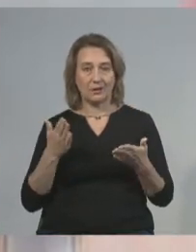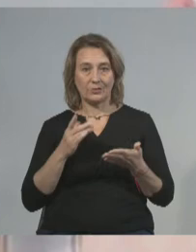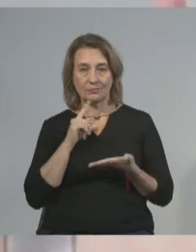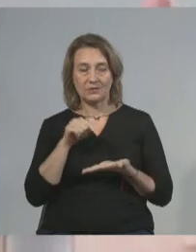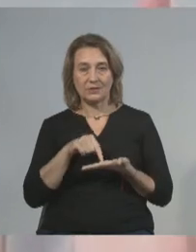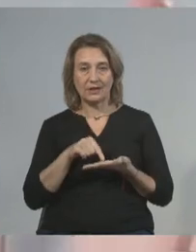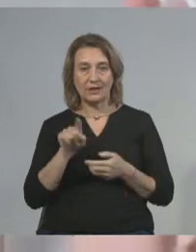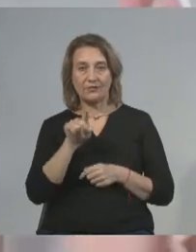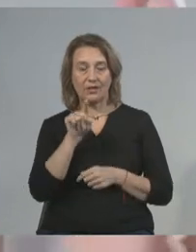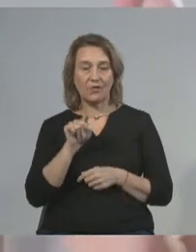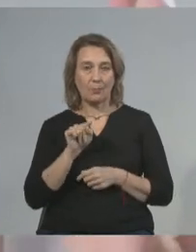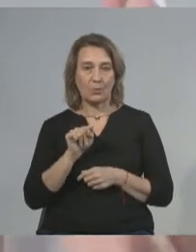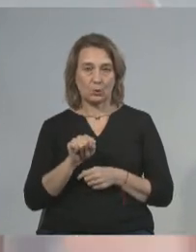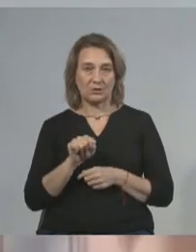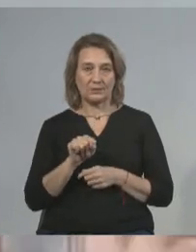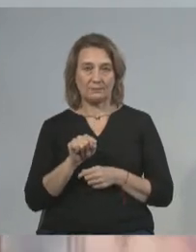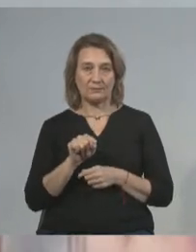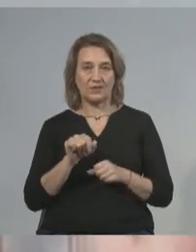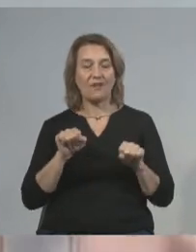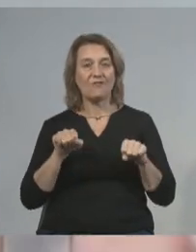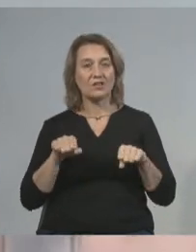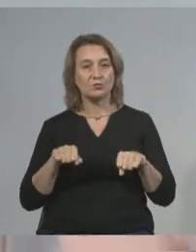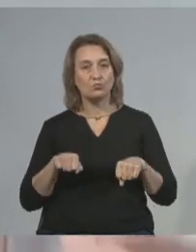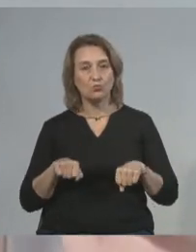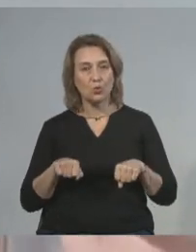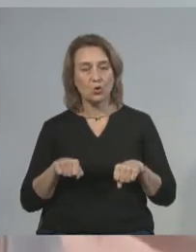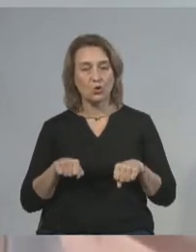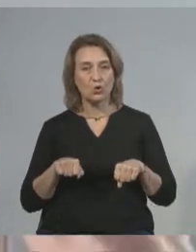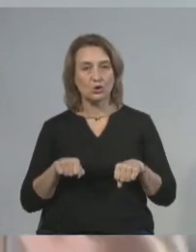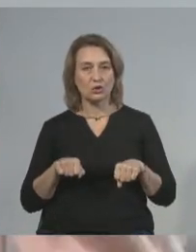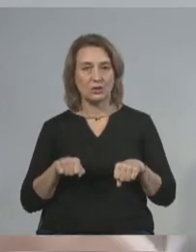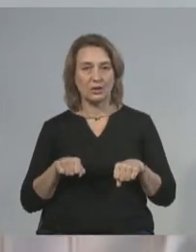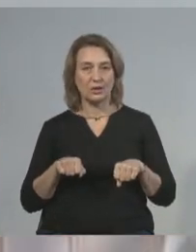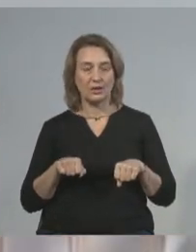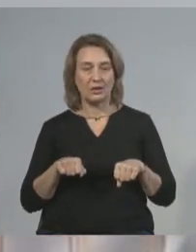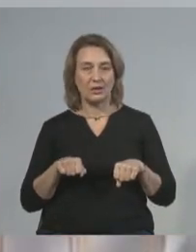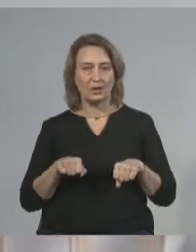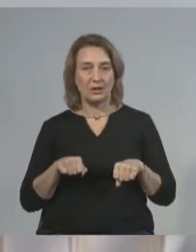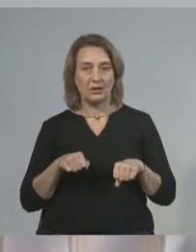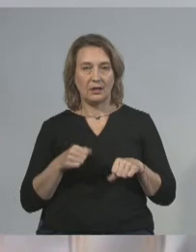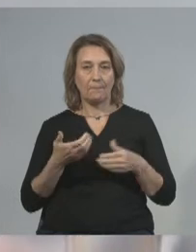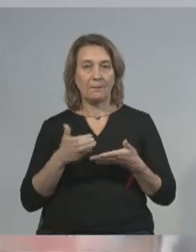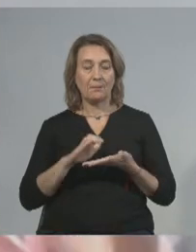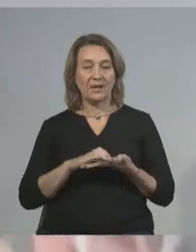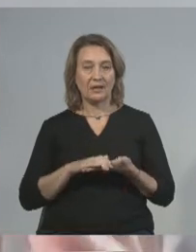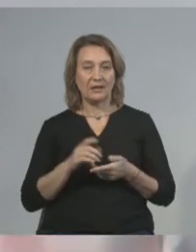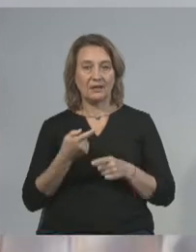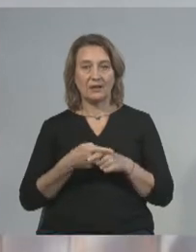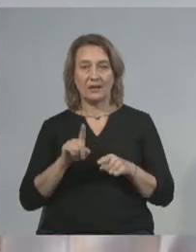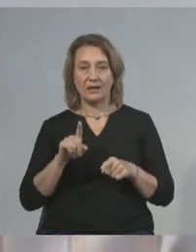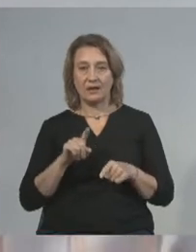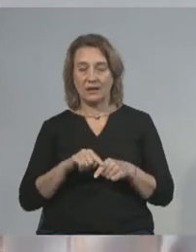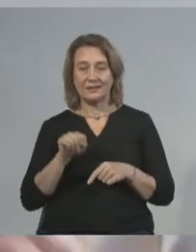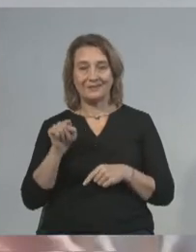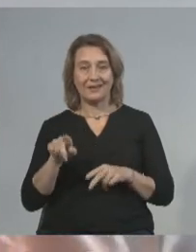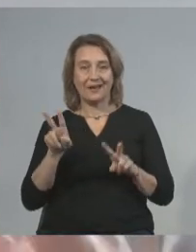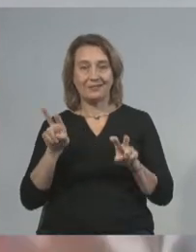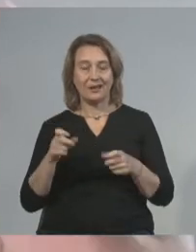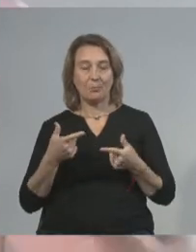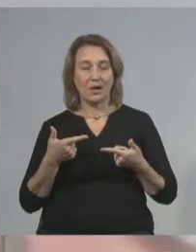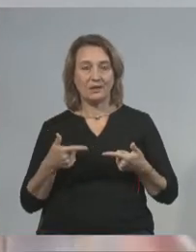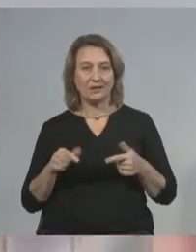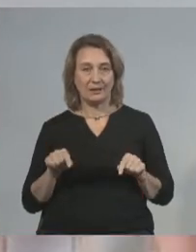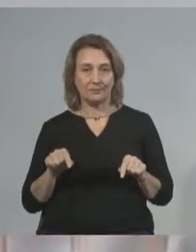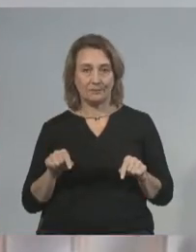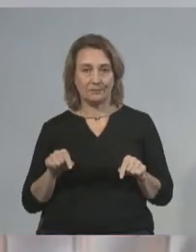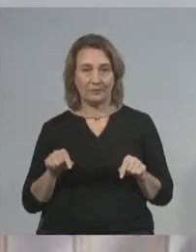topic that touches the questions of possible reintegration and reconciliation